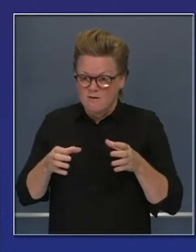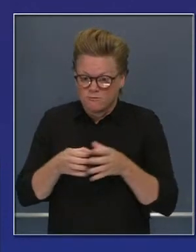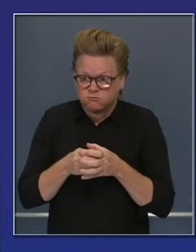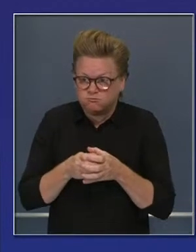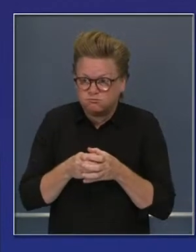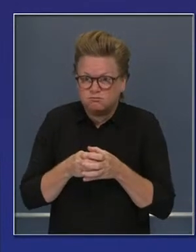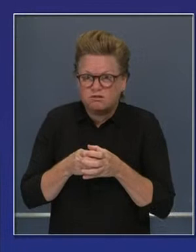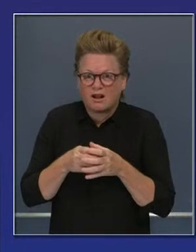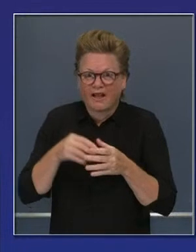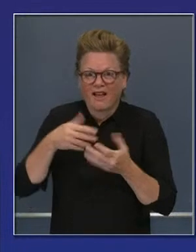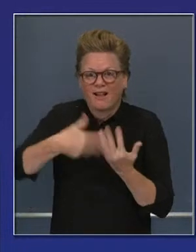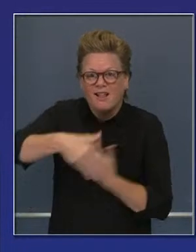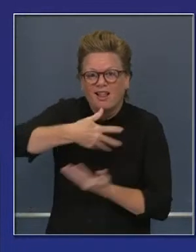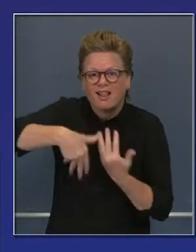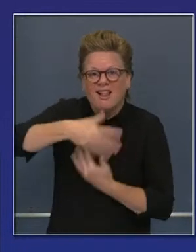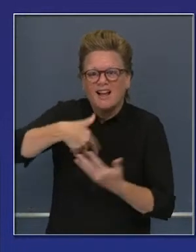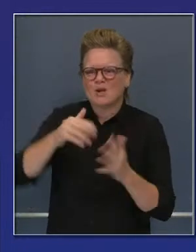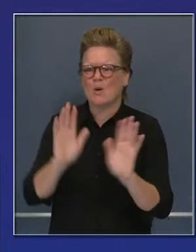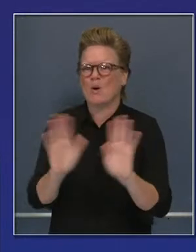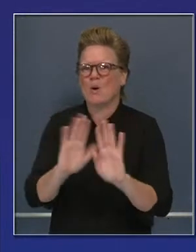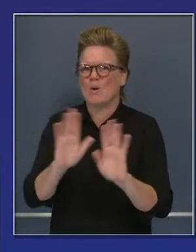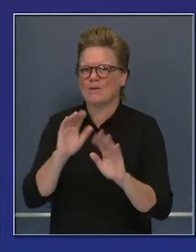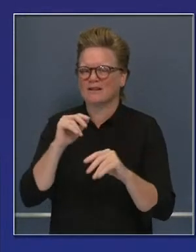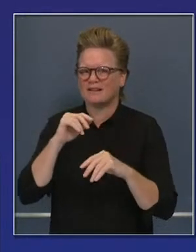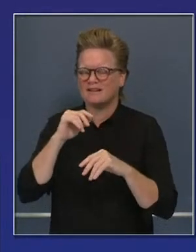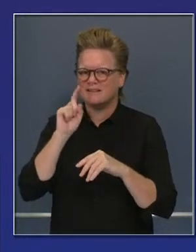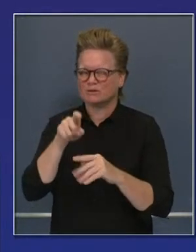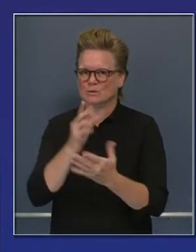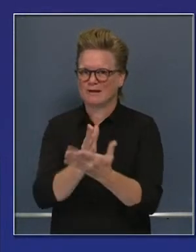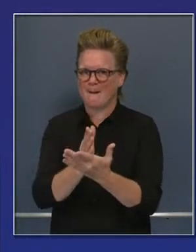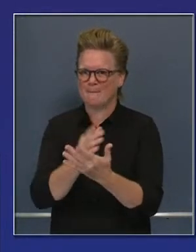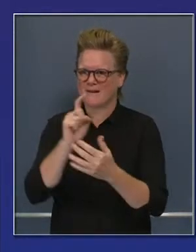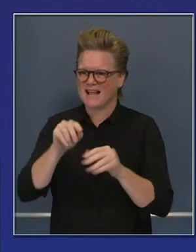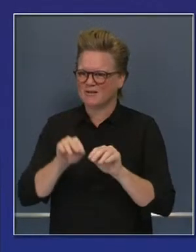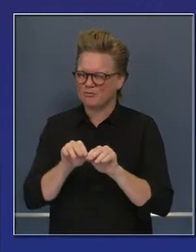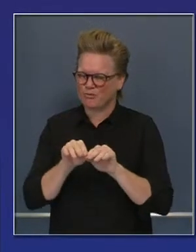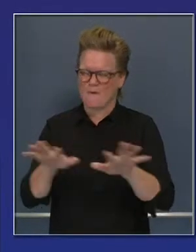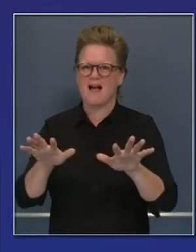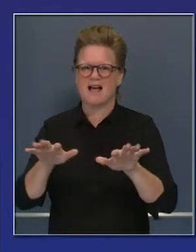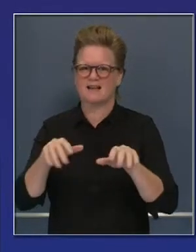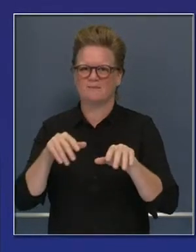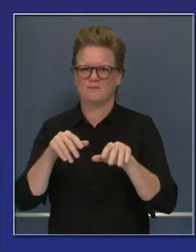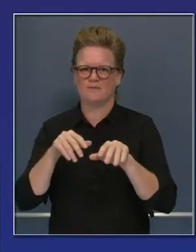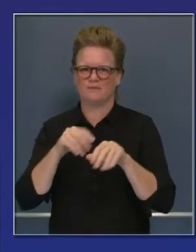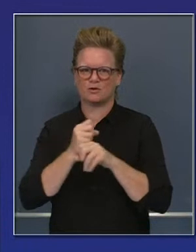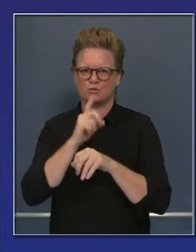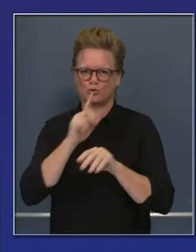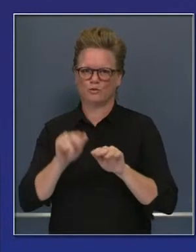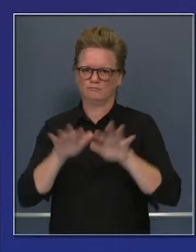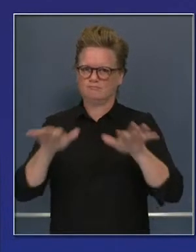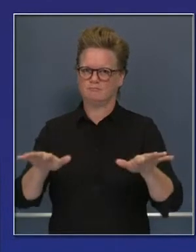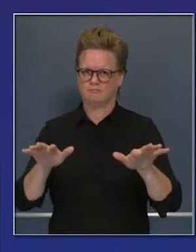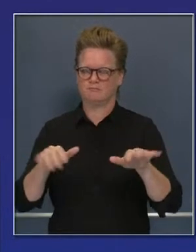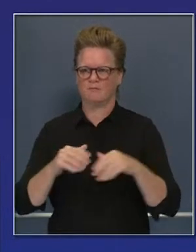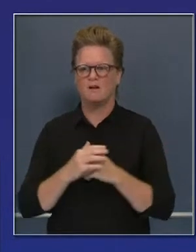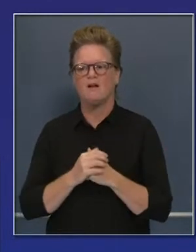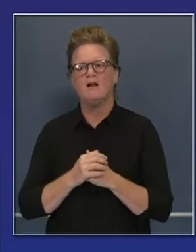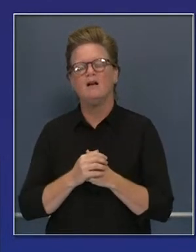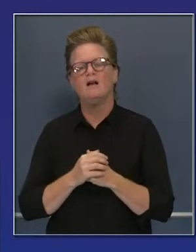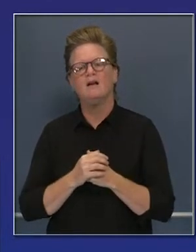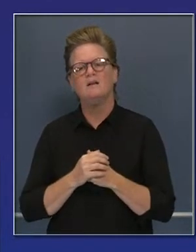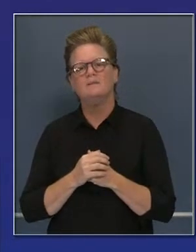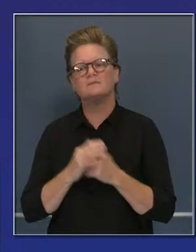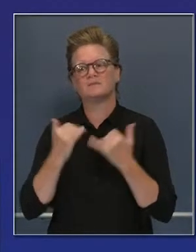framework really is designed to help us get there. Again, as the governor mentioned, 4 colored